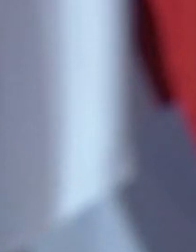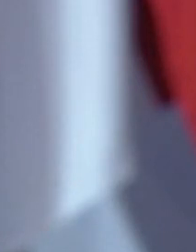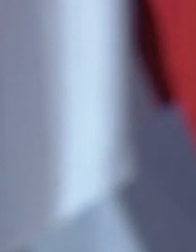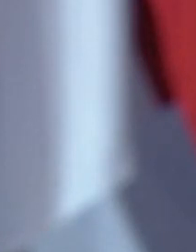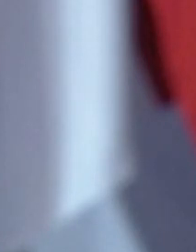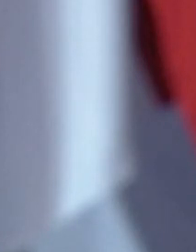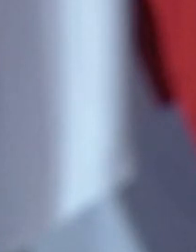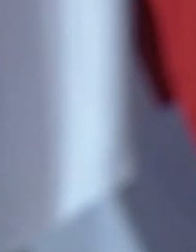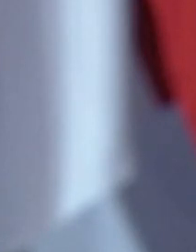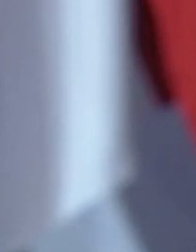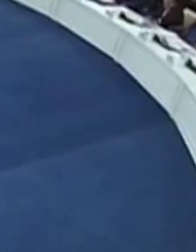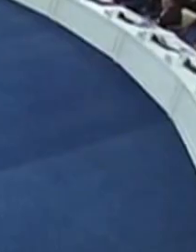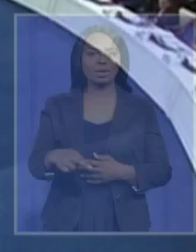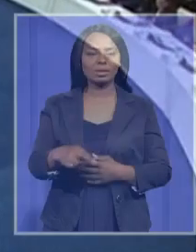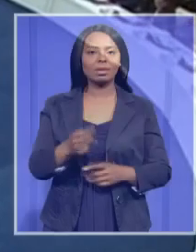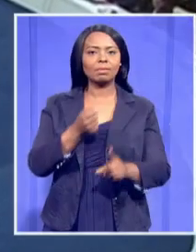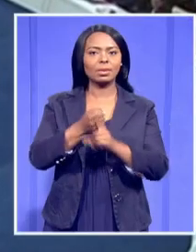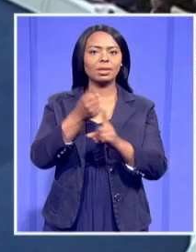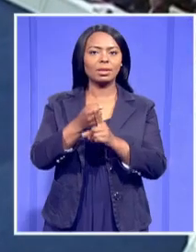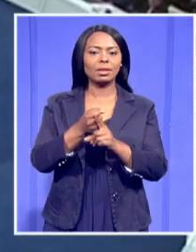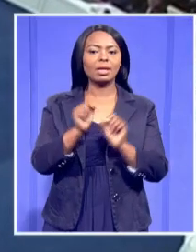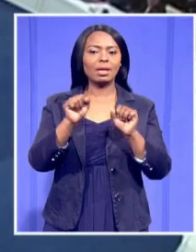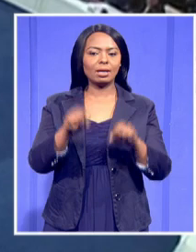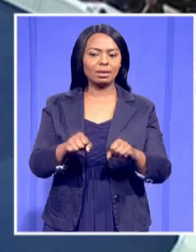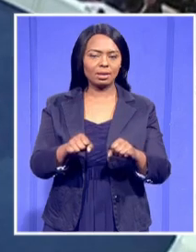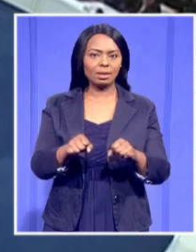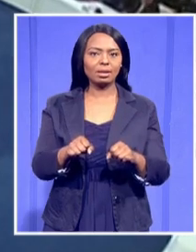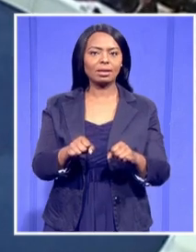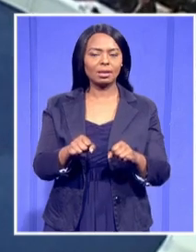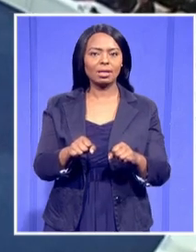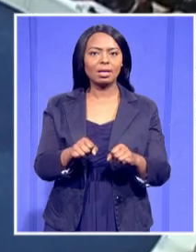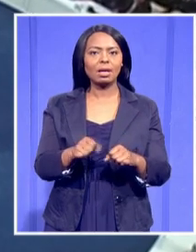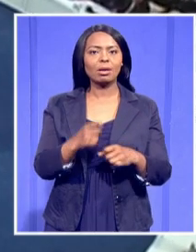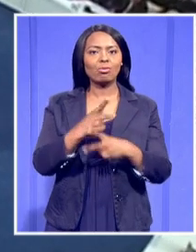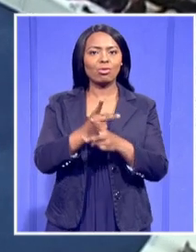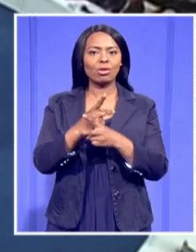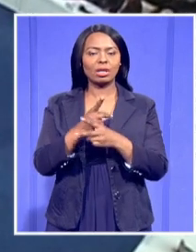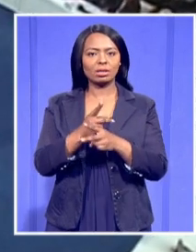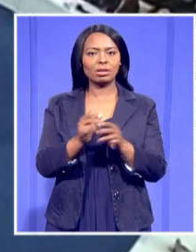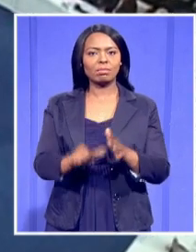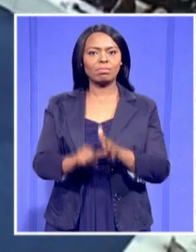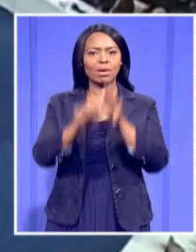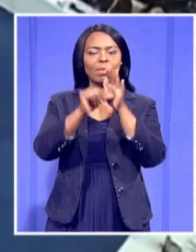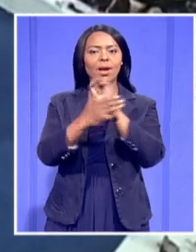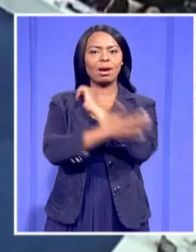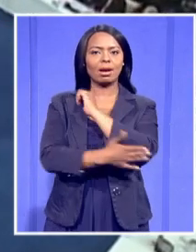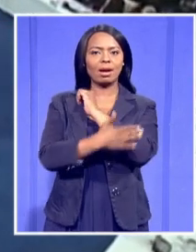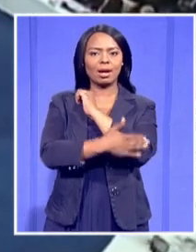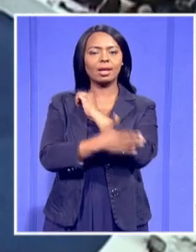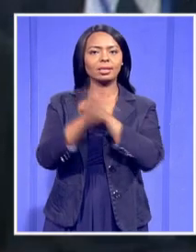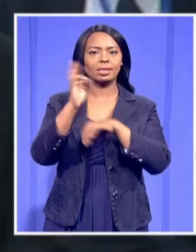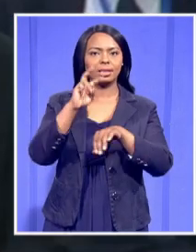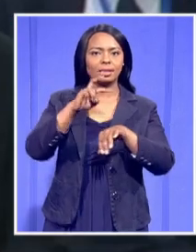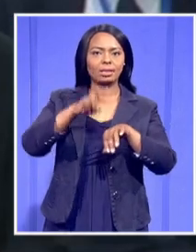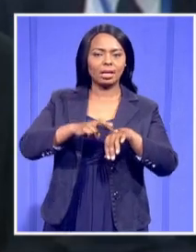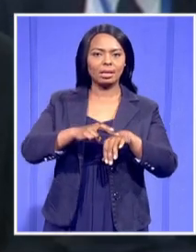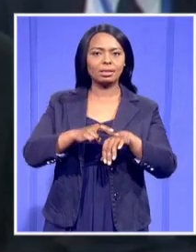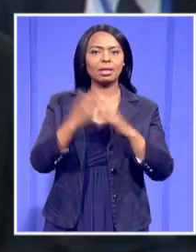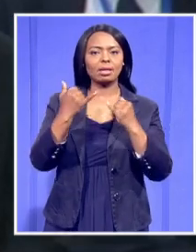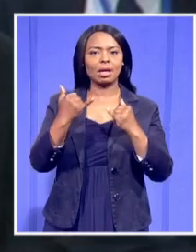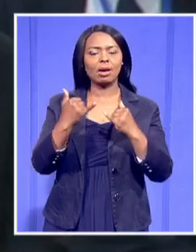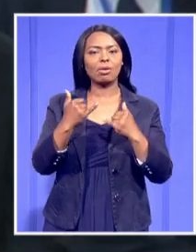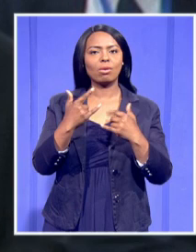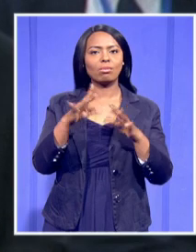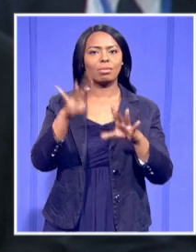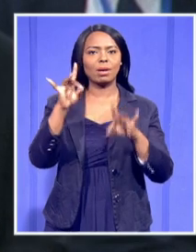Russia is doing its utmost to provide critical production to the countries that need them. We call for the elimination